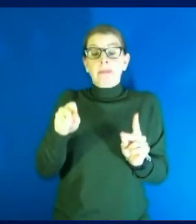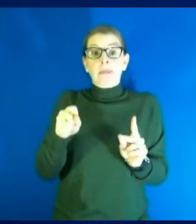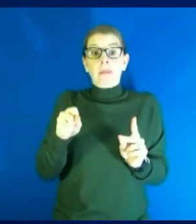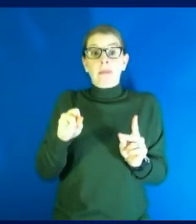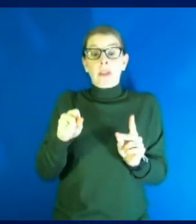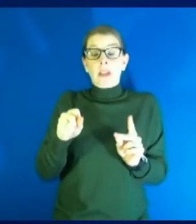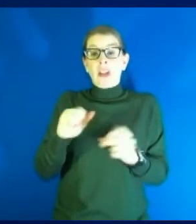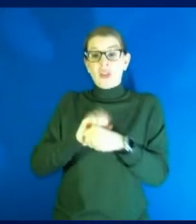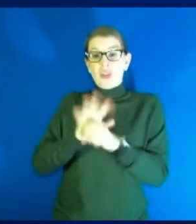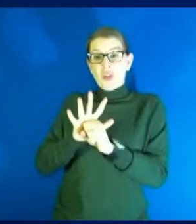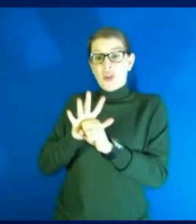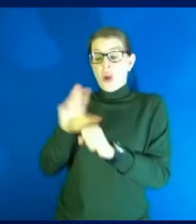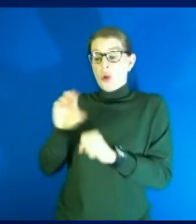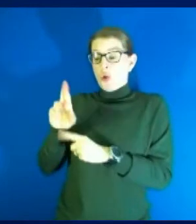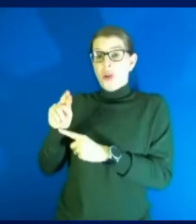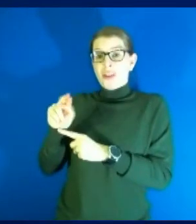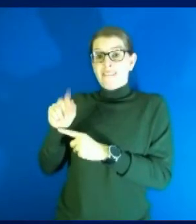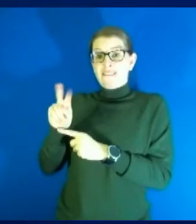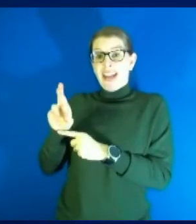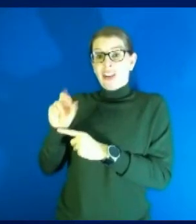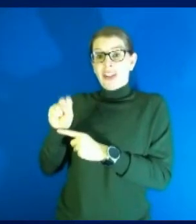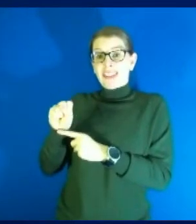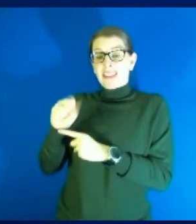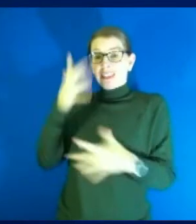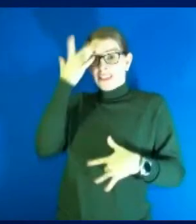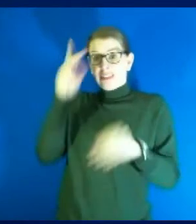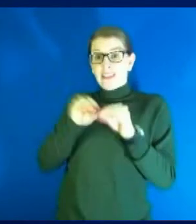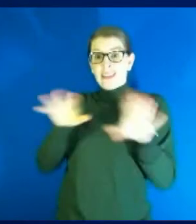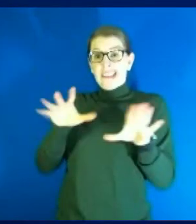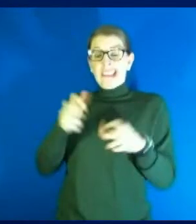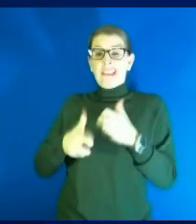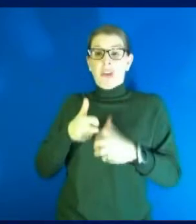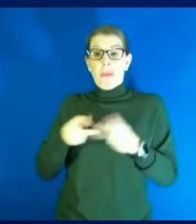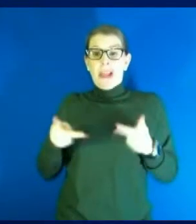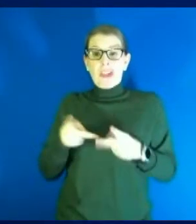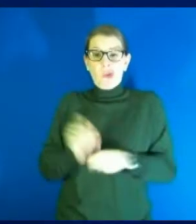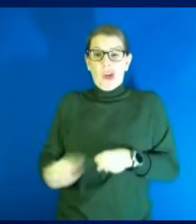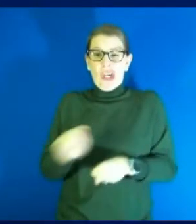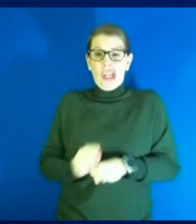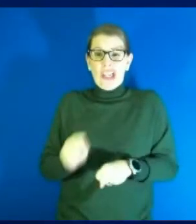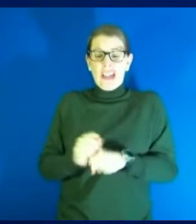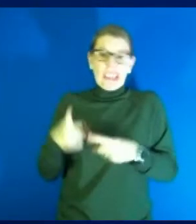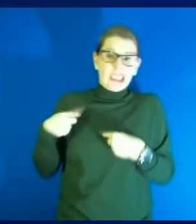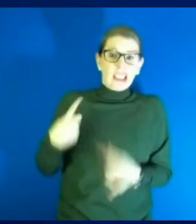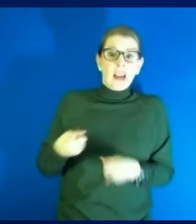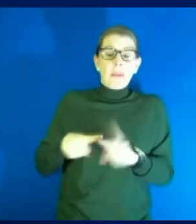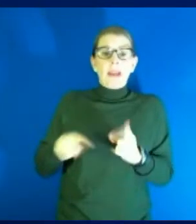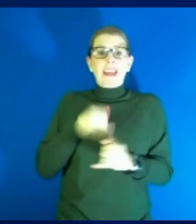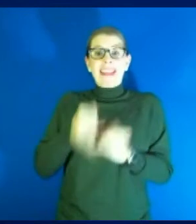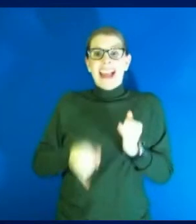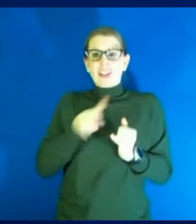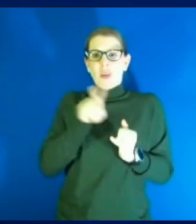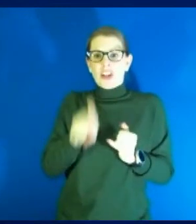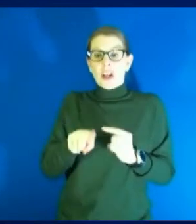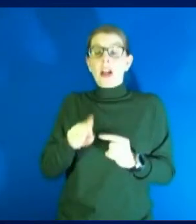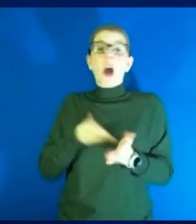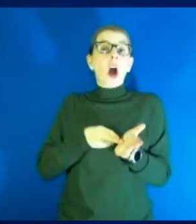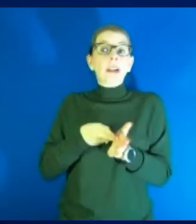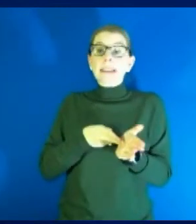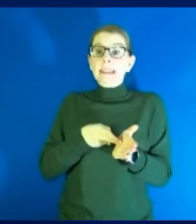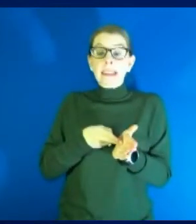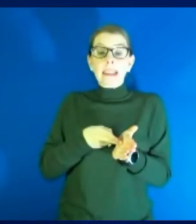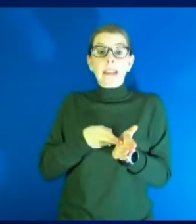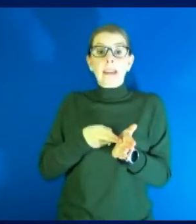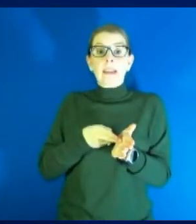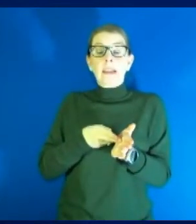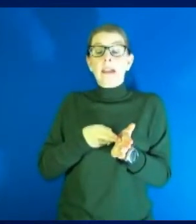coronavirus pandemic has made it a difficult place to work, kind of reaching back to the last question, it has honestly been a real pleasure,